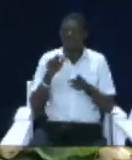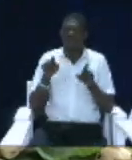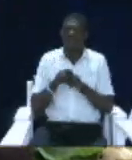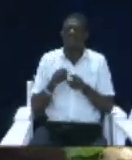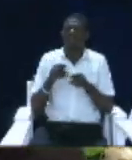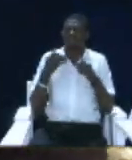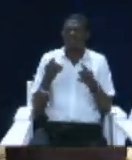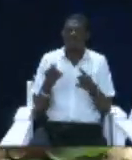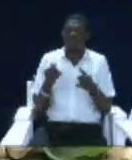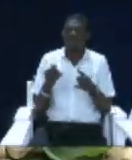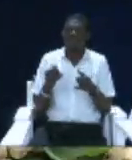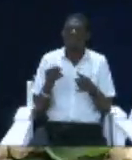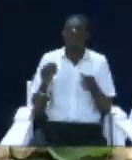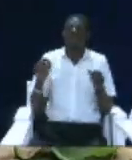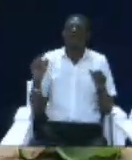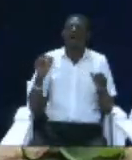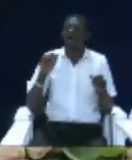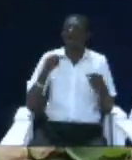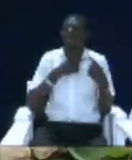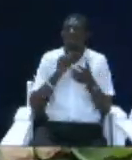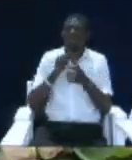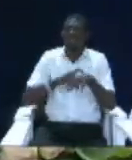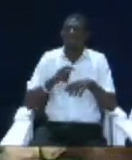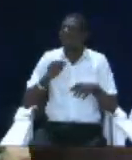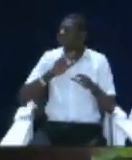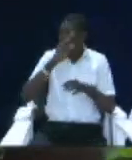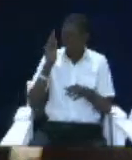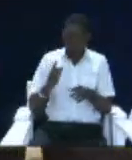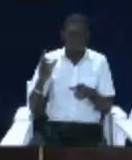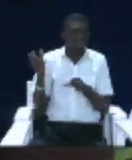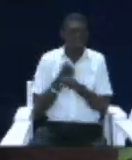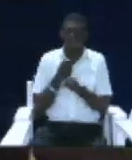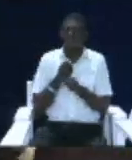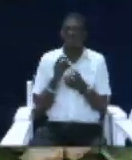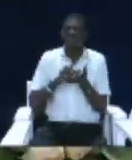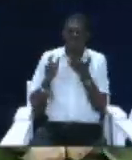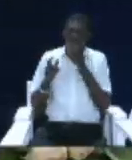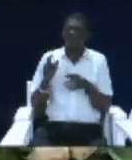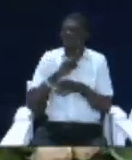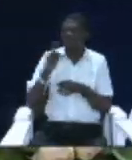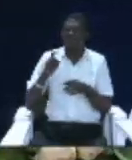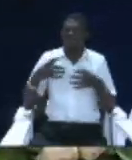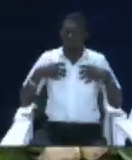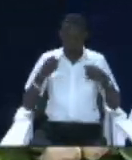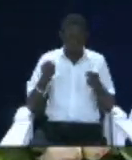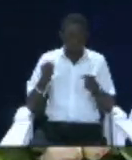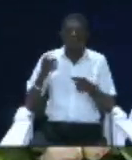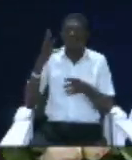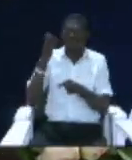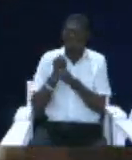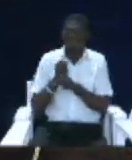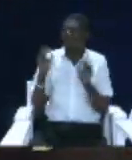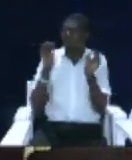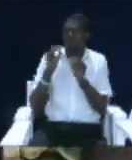day now, I'm not taking drugs. I'm 100% okay. Today, making me 4 years, I'm